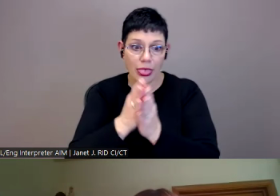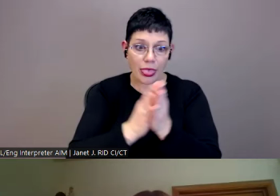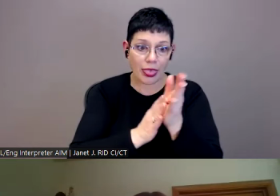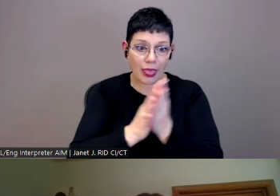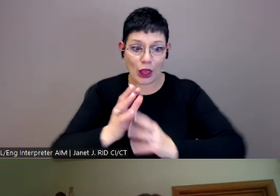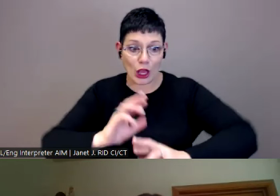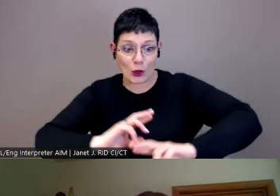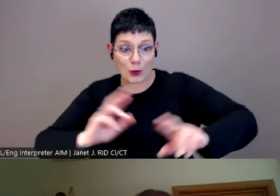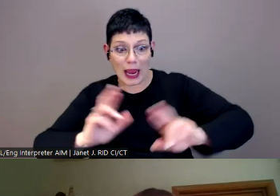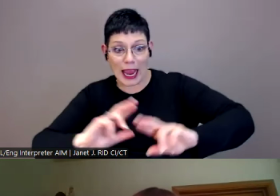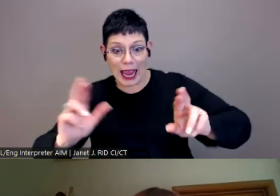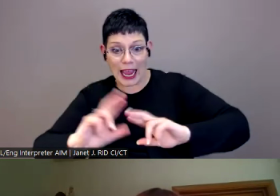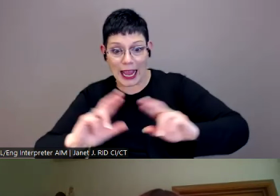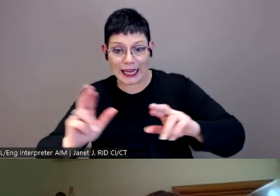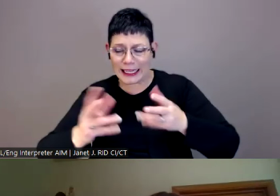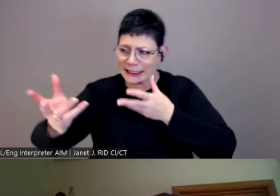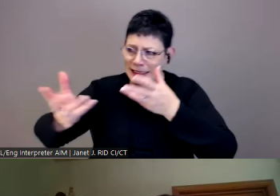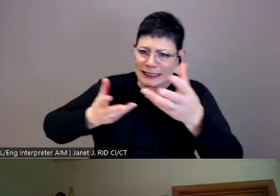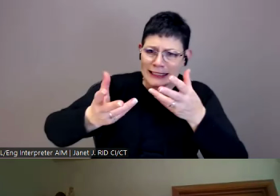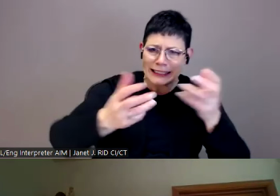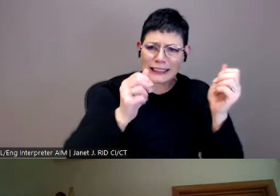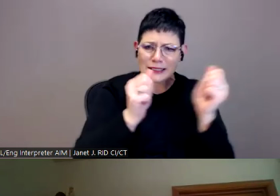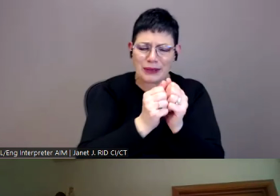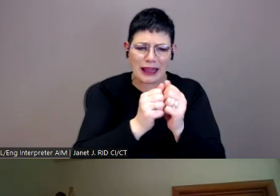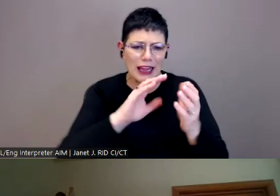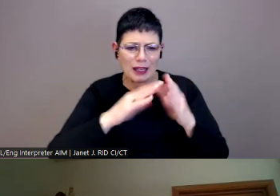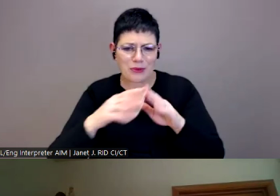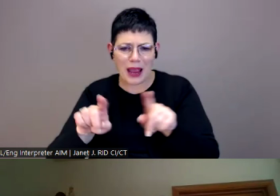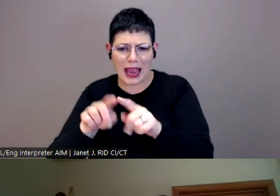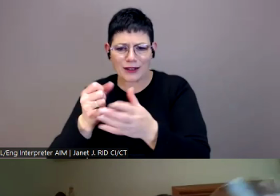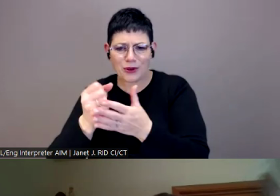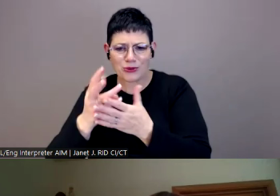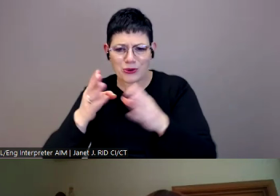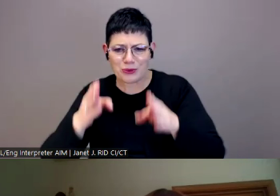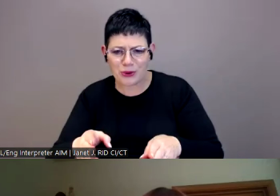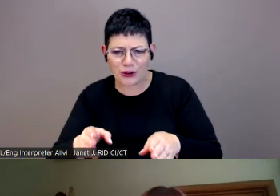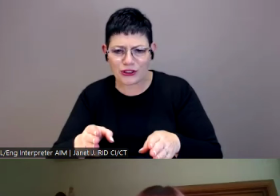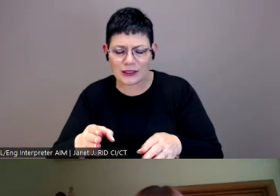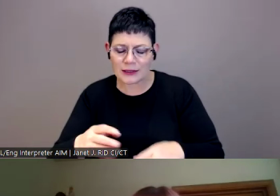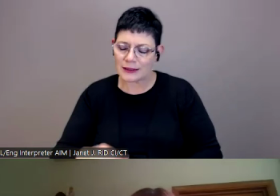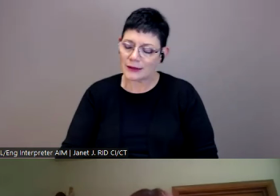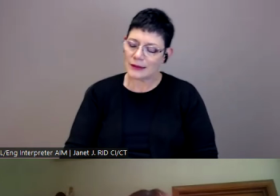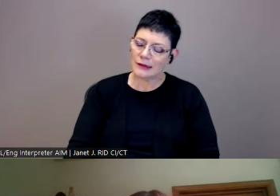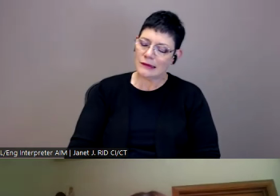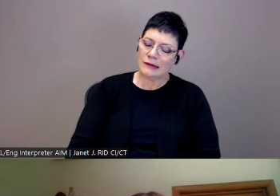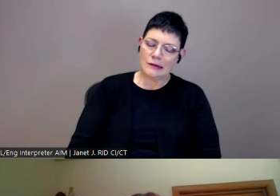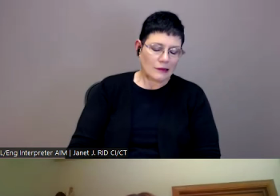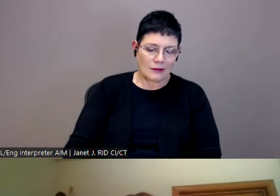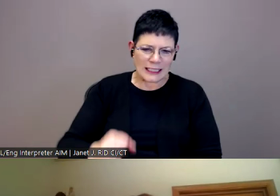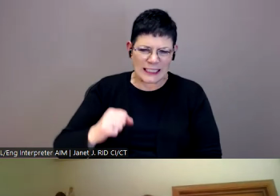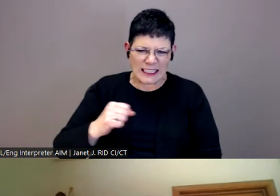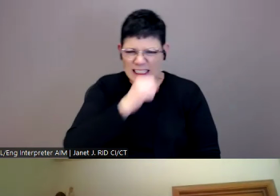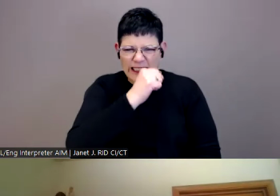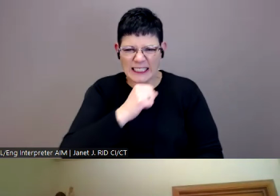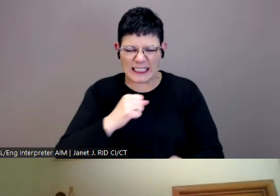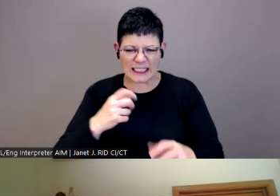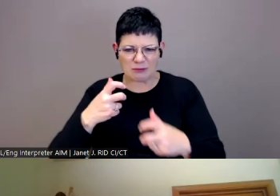excited to engage communities as a social worker. And man, did I get nailed. My friends